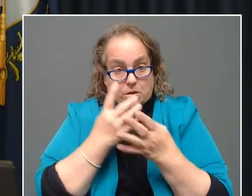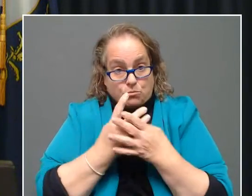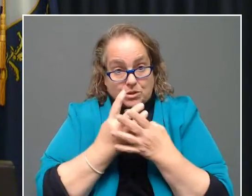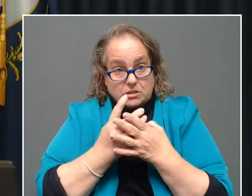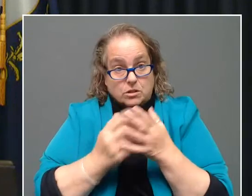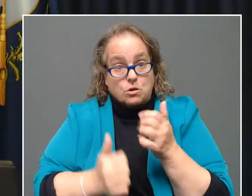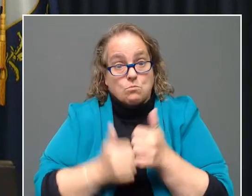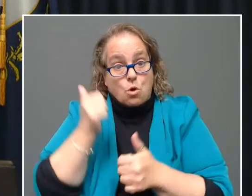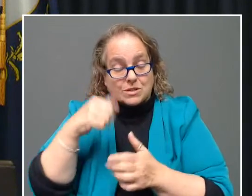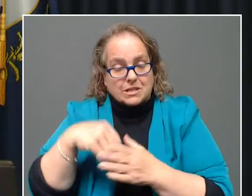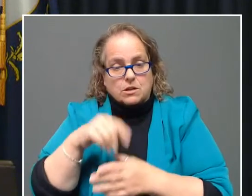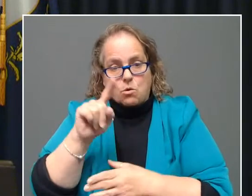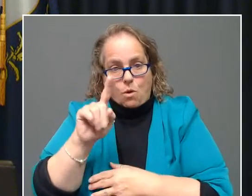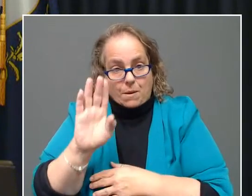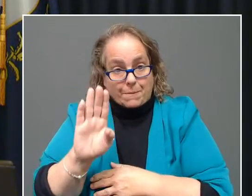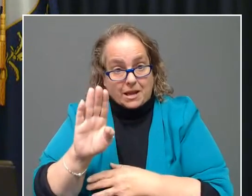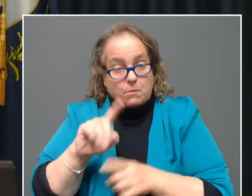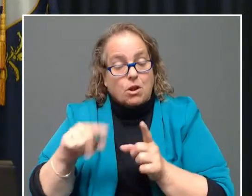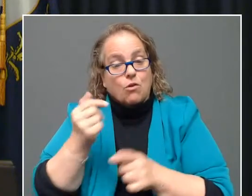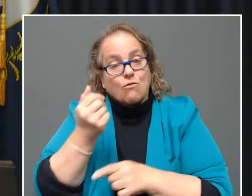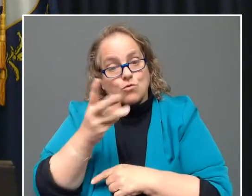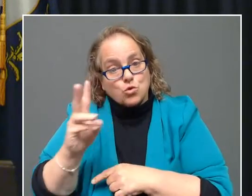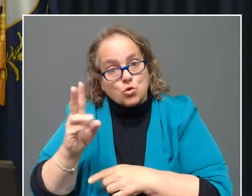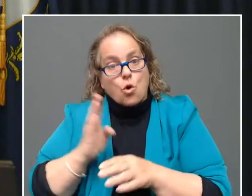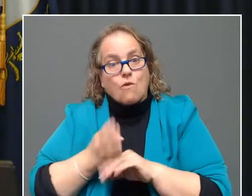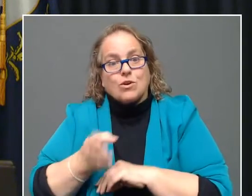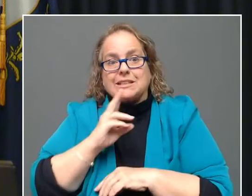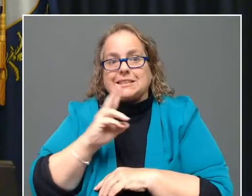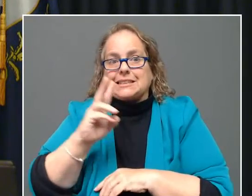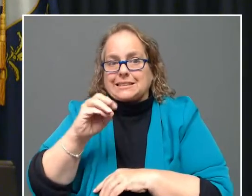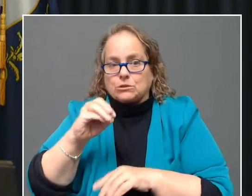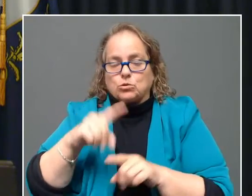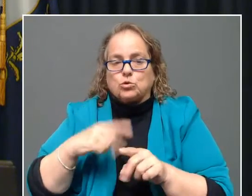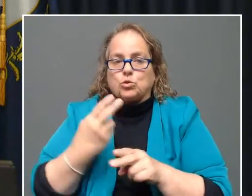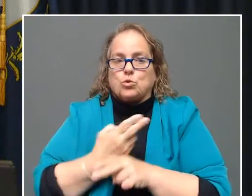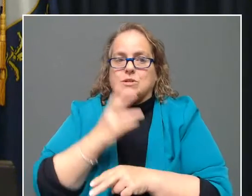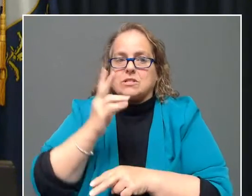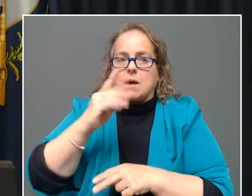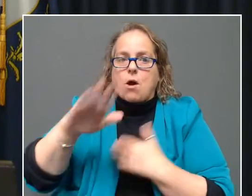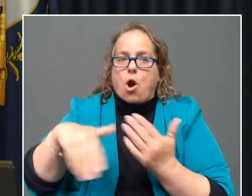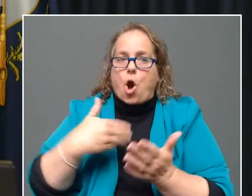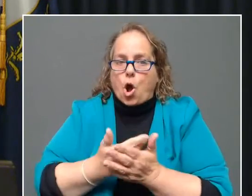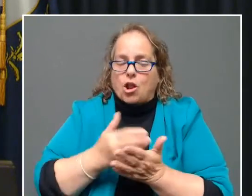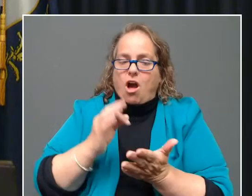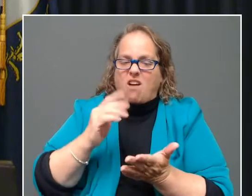1B, but a few over 60 to use up all the vials that we had